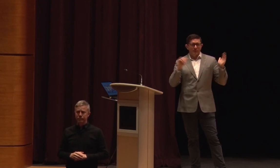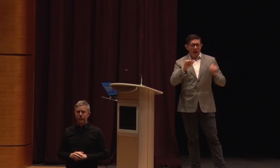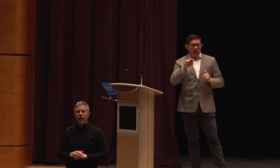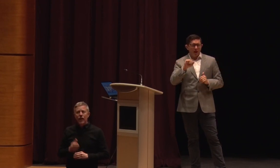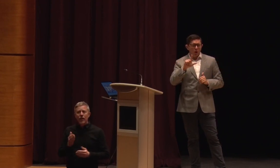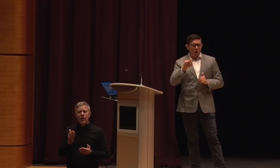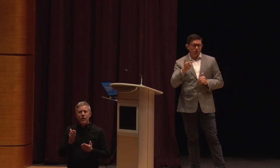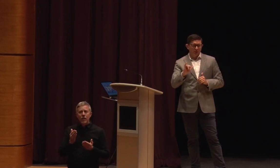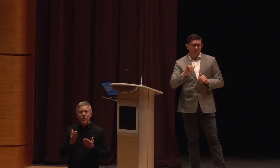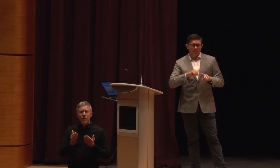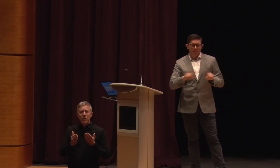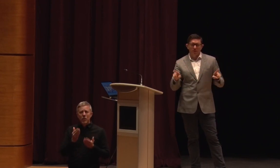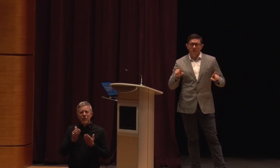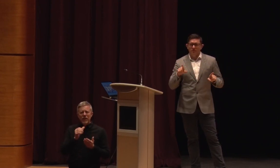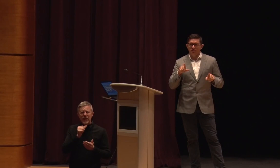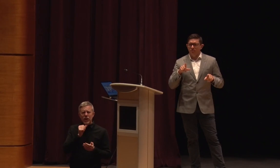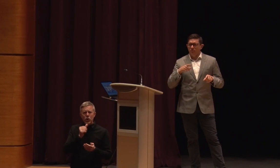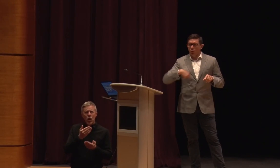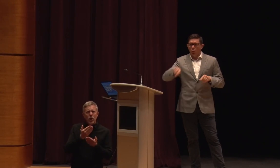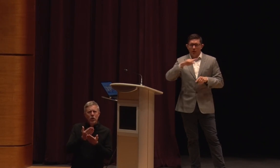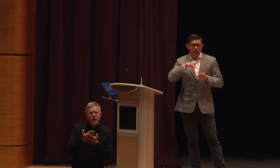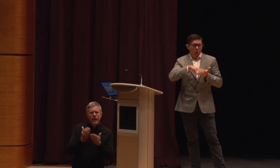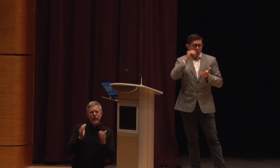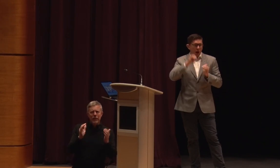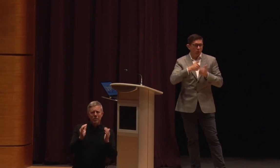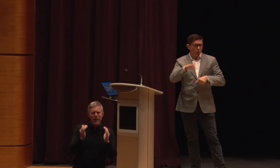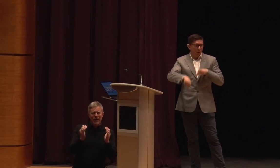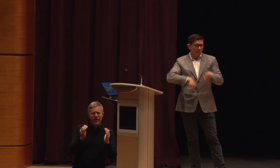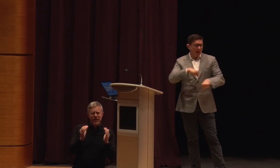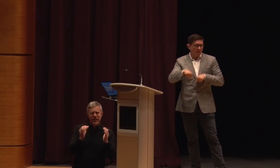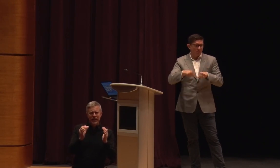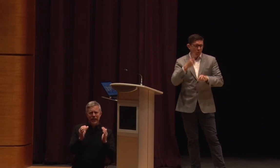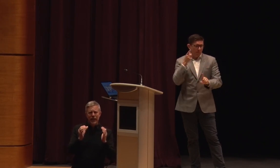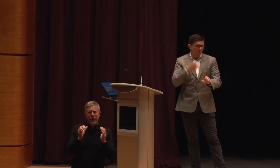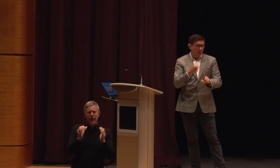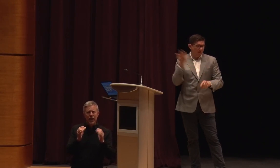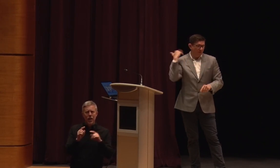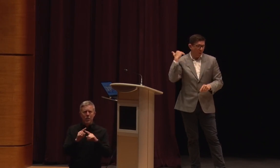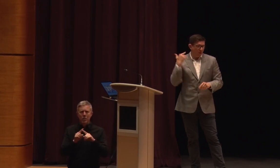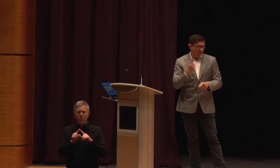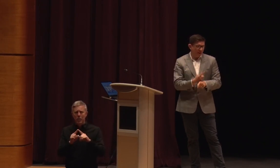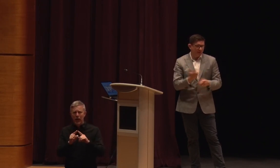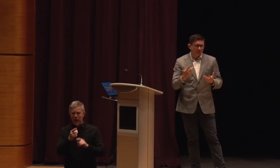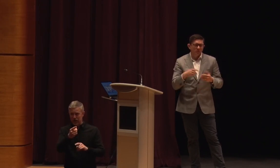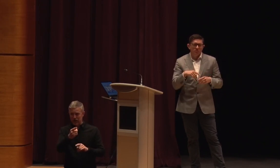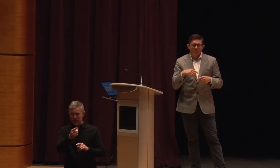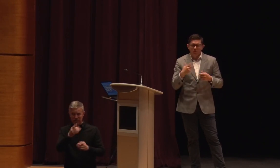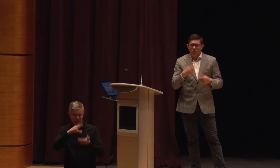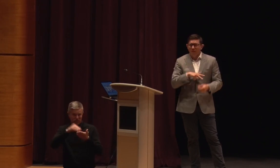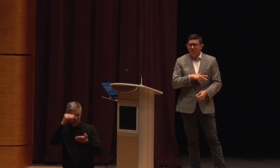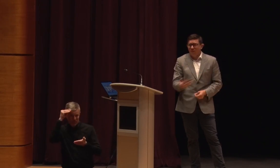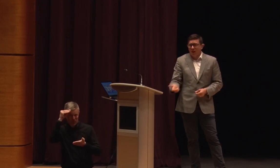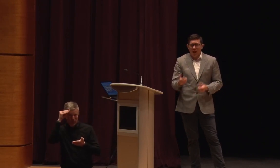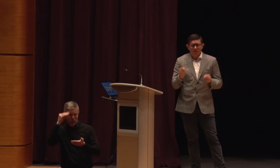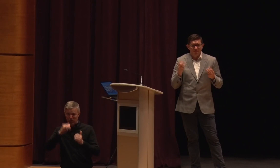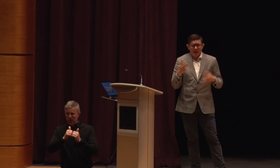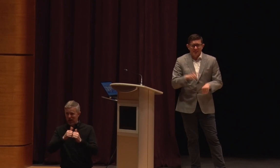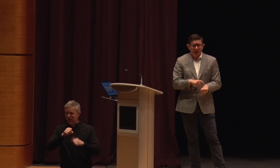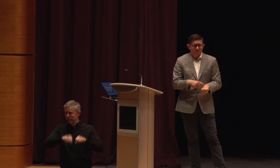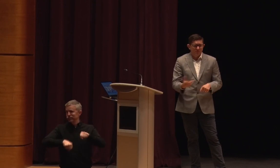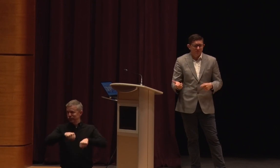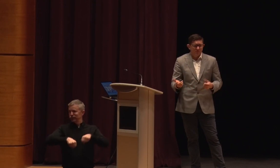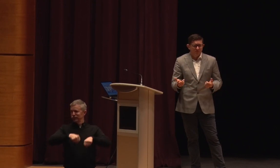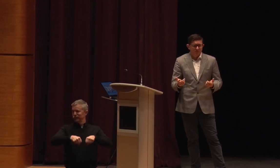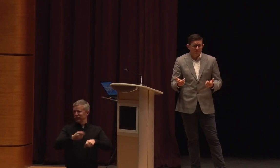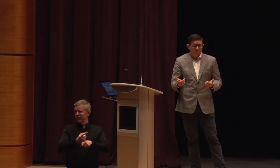Maybe not a good comparison or analogy, but have you learned to ride a bike, right? Everyone has.